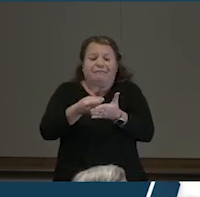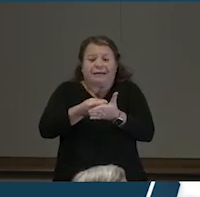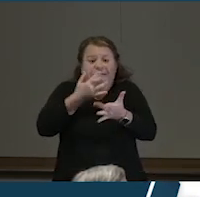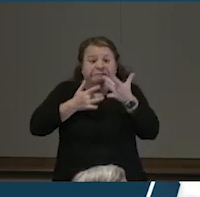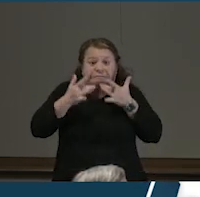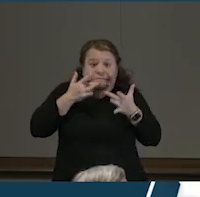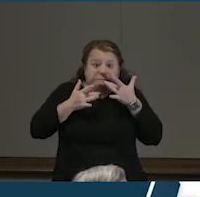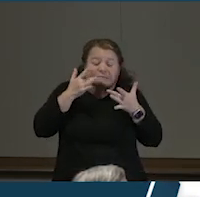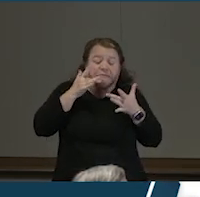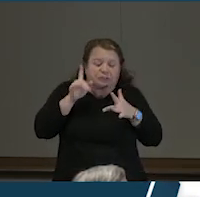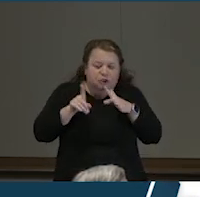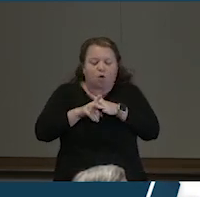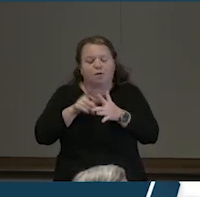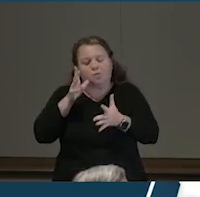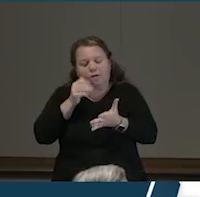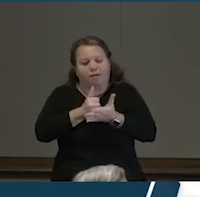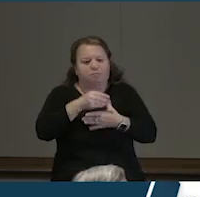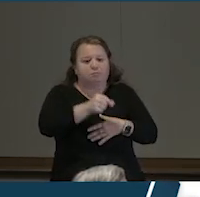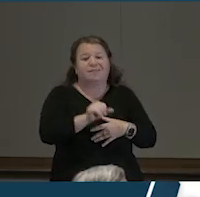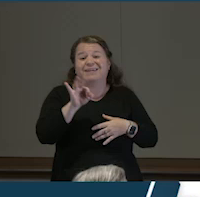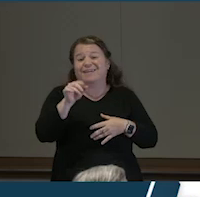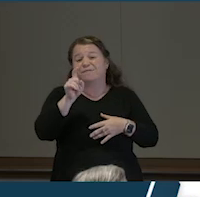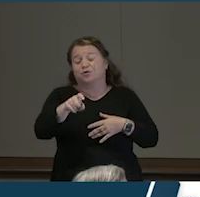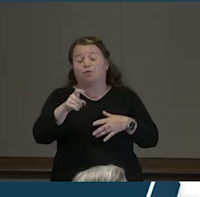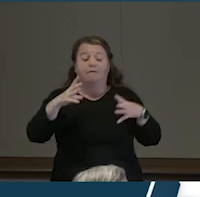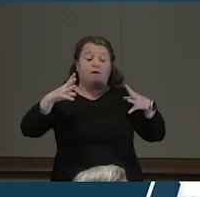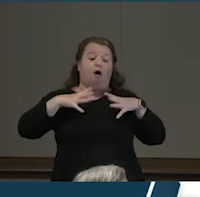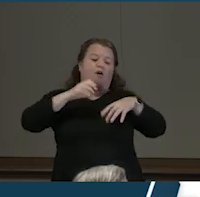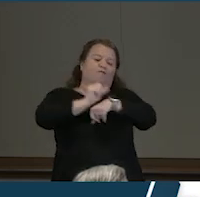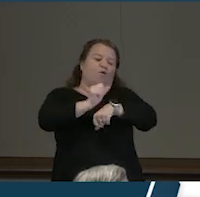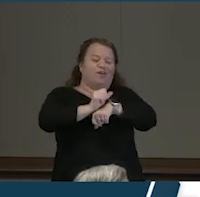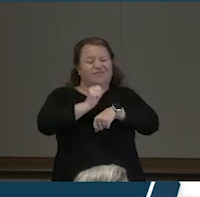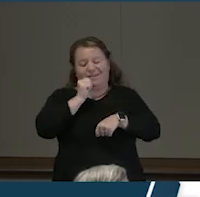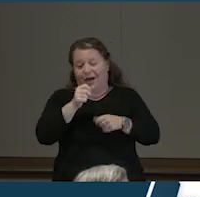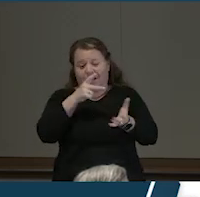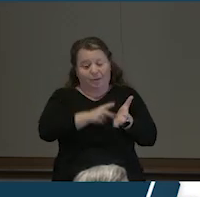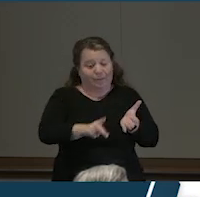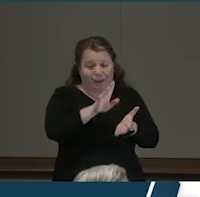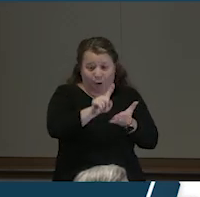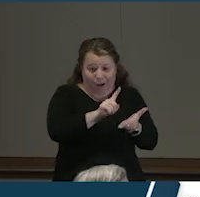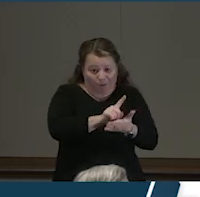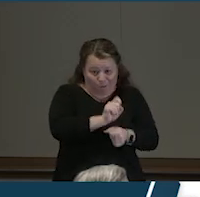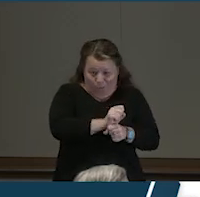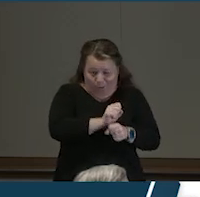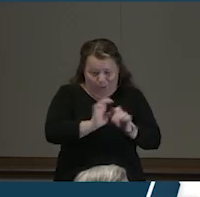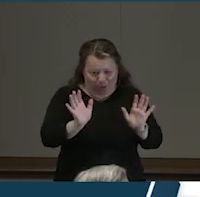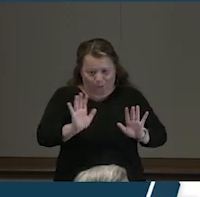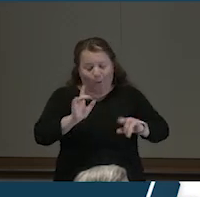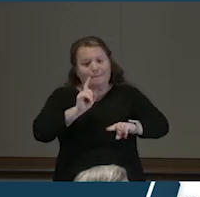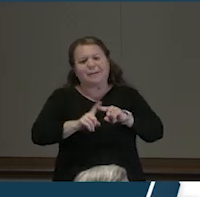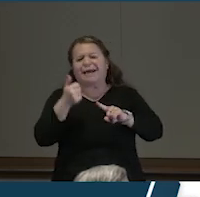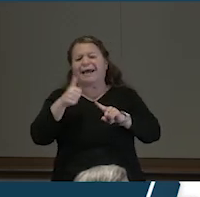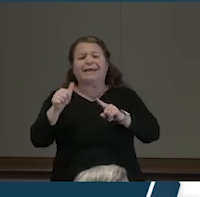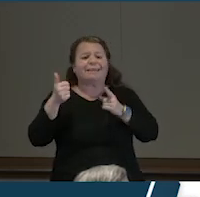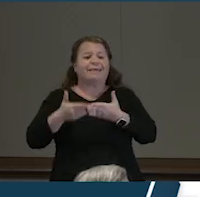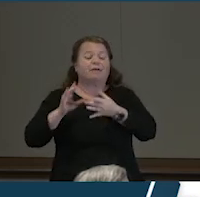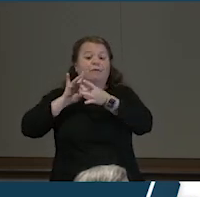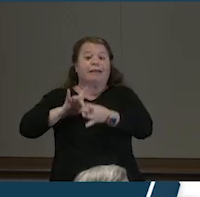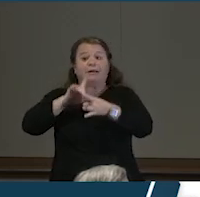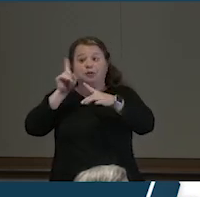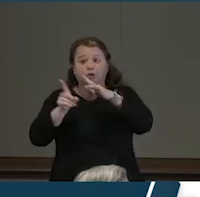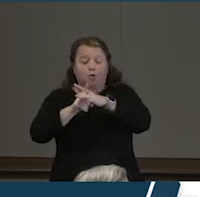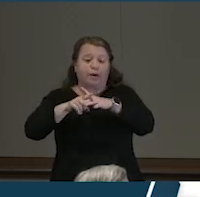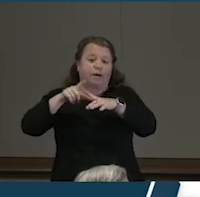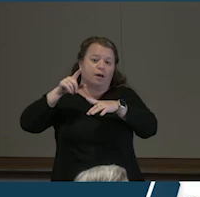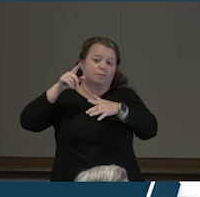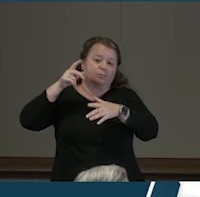have. Now, if you got to take a day off work, you got to take it off work. So they're not going to cover your day off work. But anything related to you being there, they're